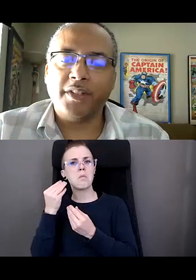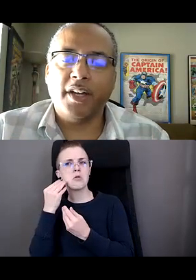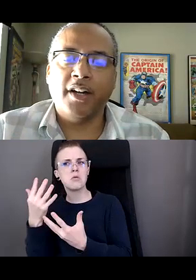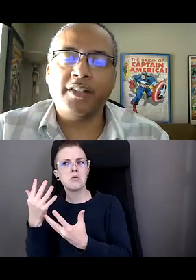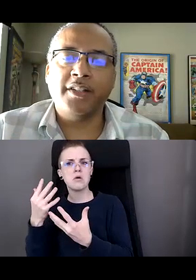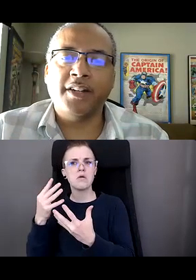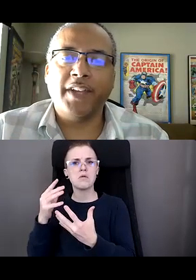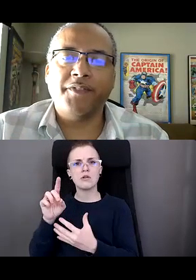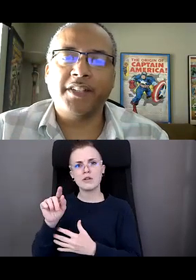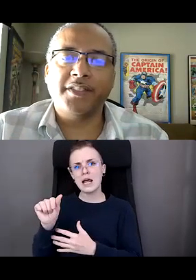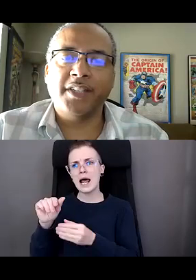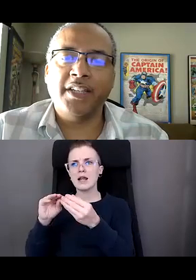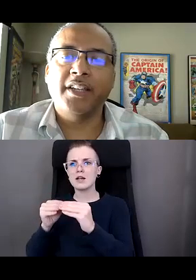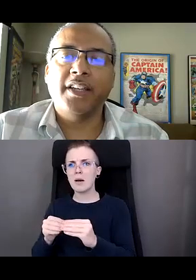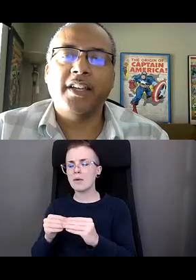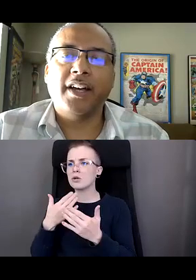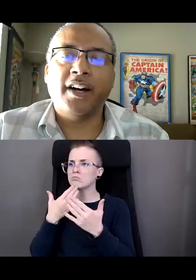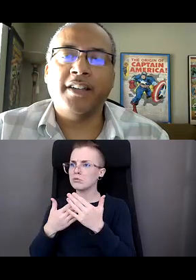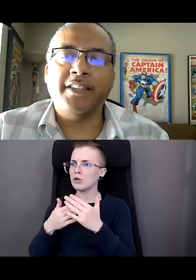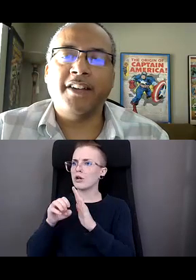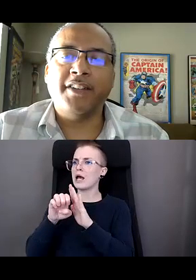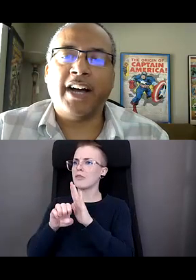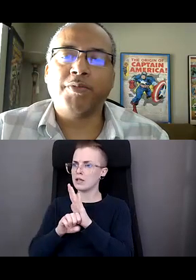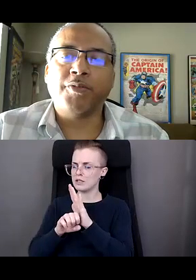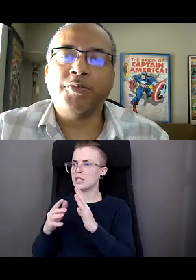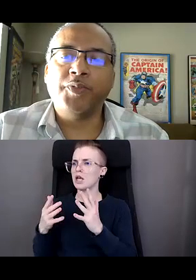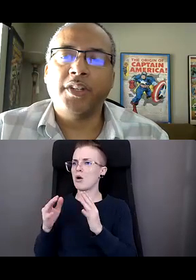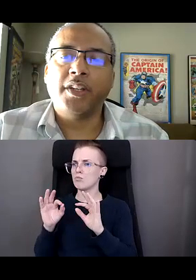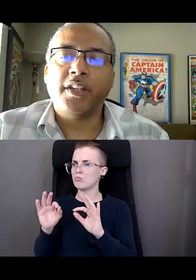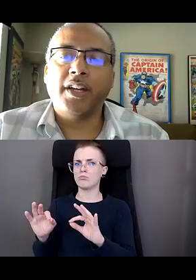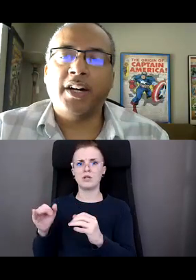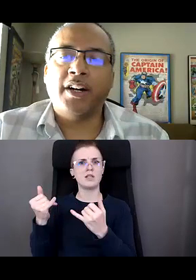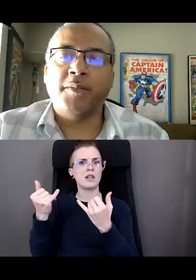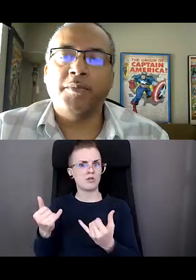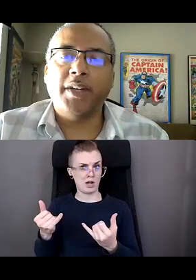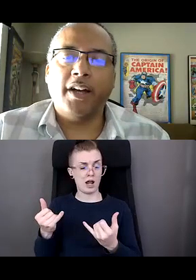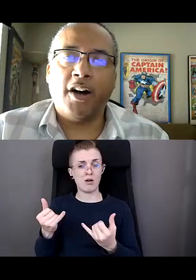have good enough efficacy that they are now approved,